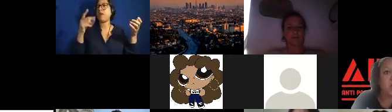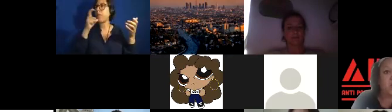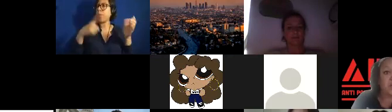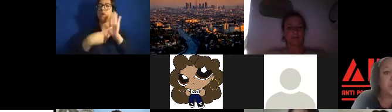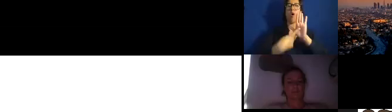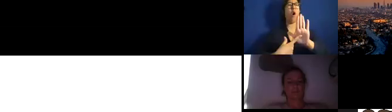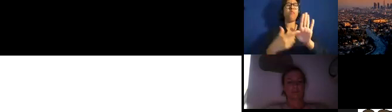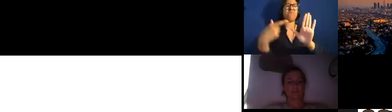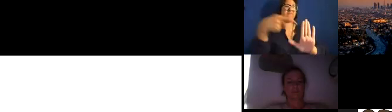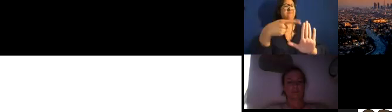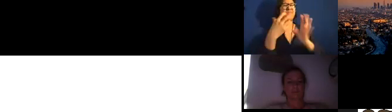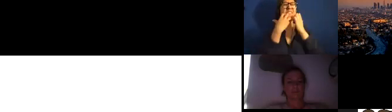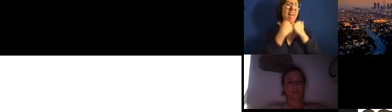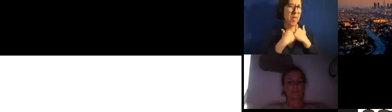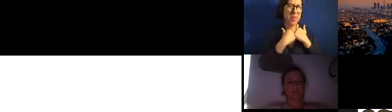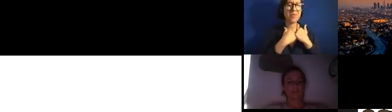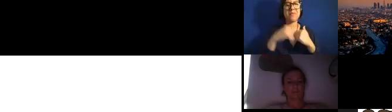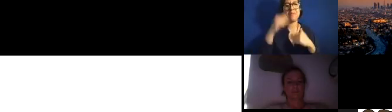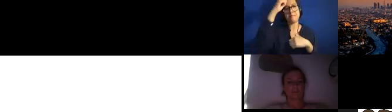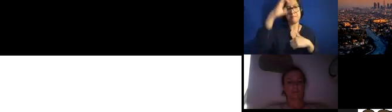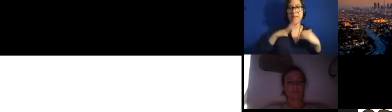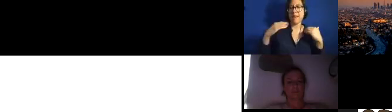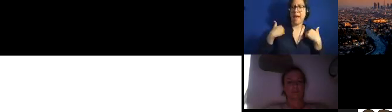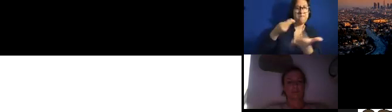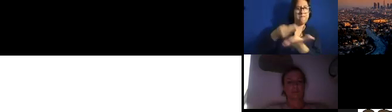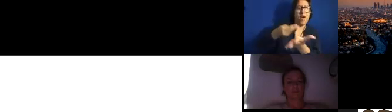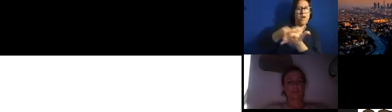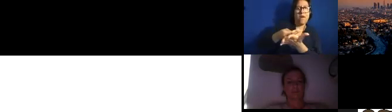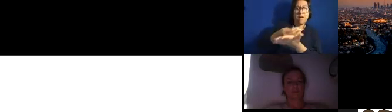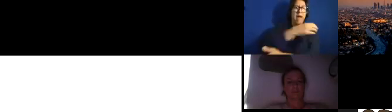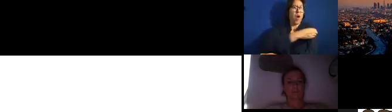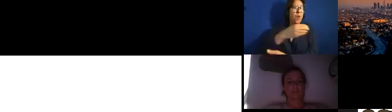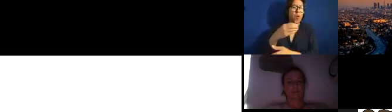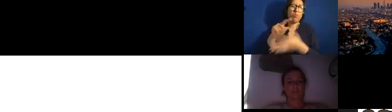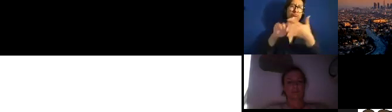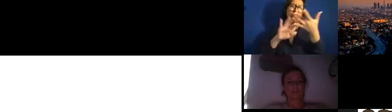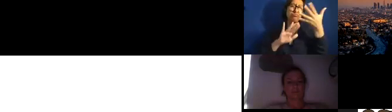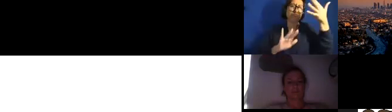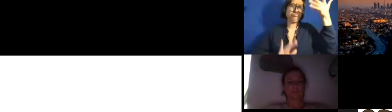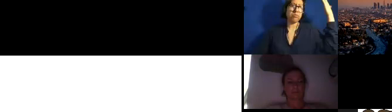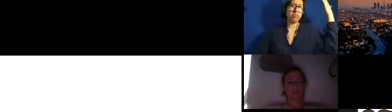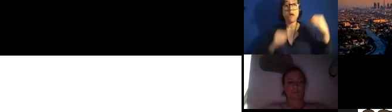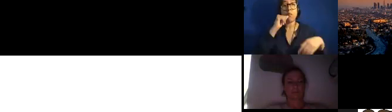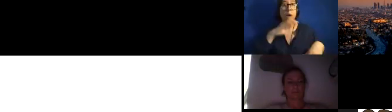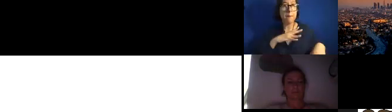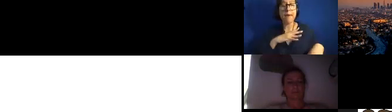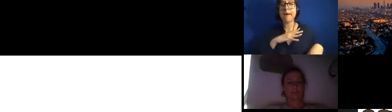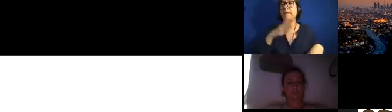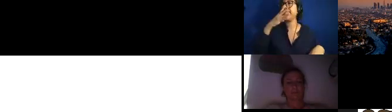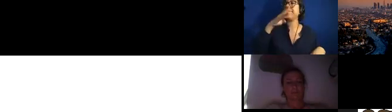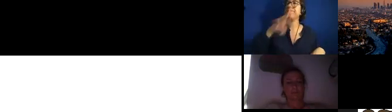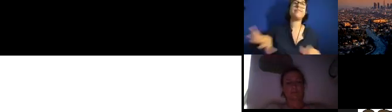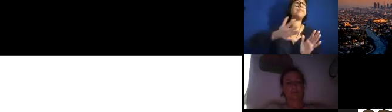men hold political power, men hold the financial power. and women are invisibilized and devalued